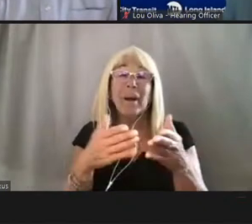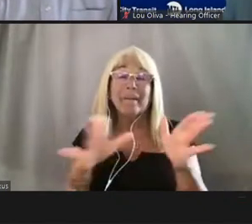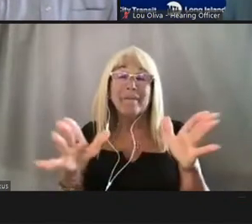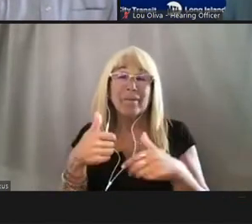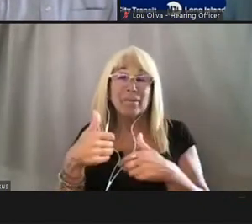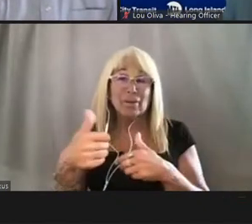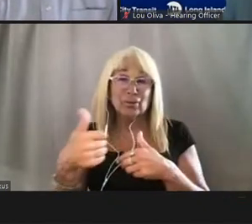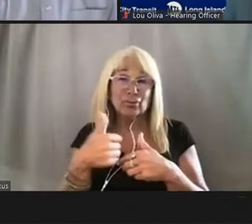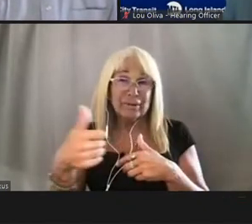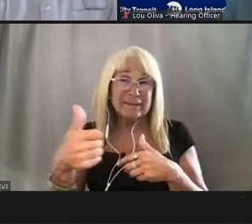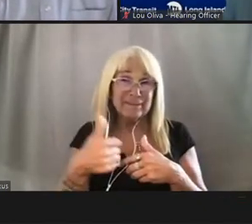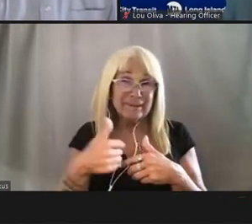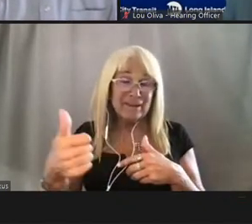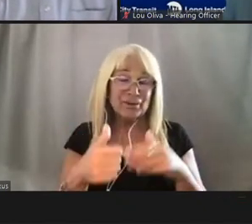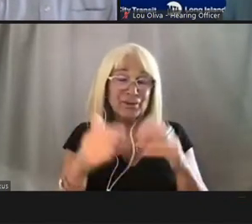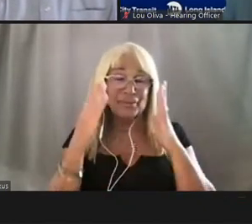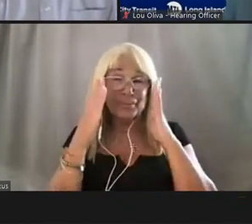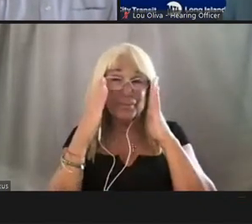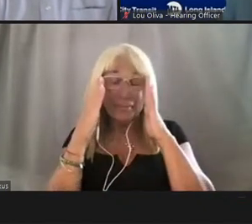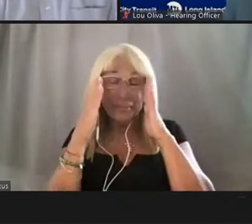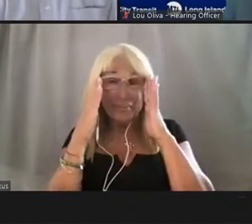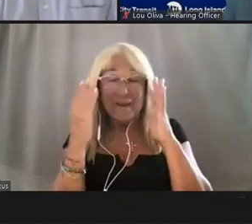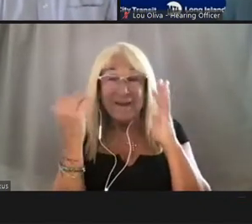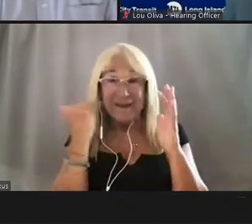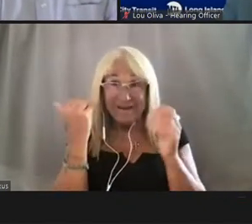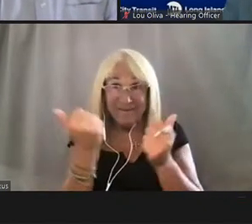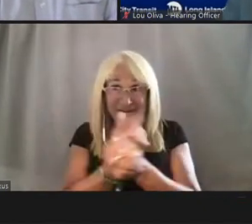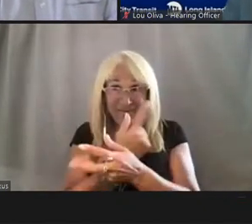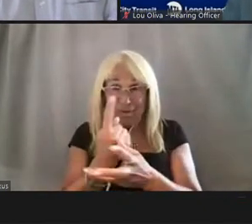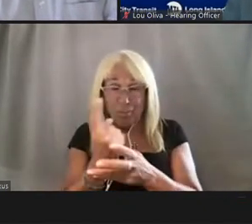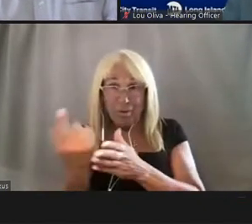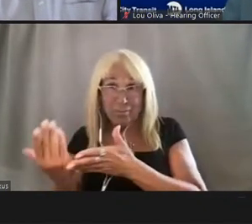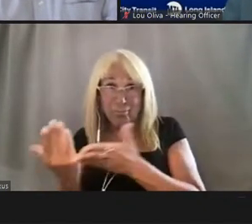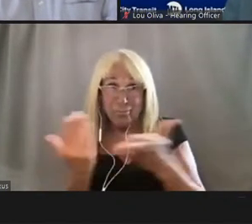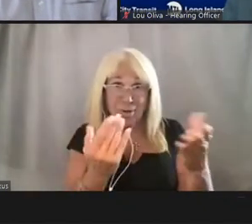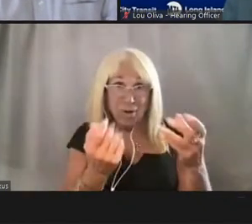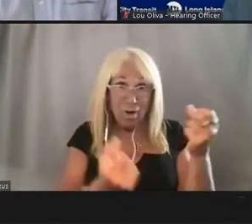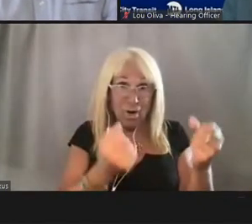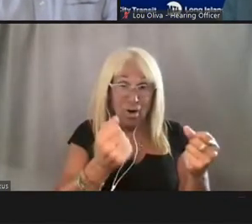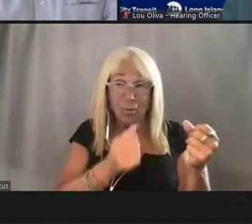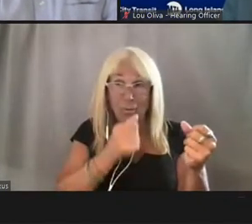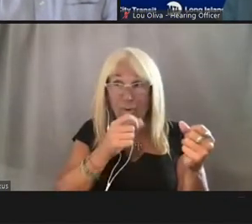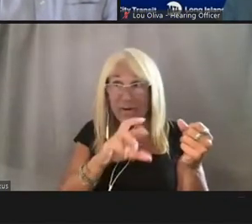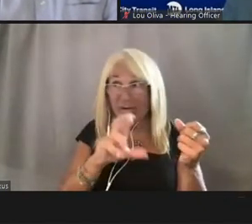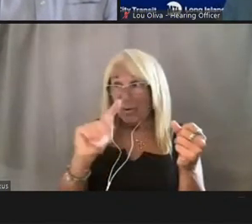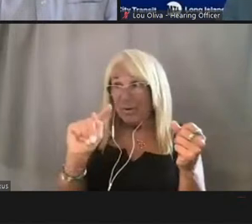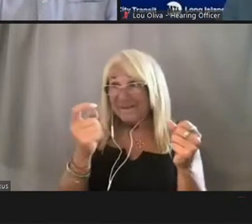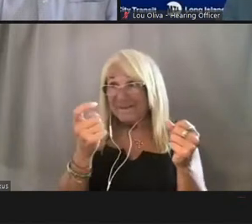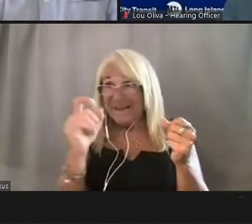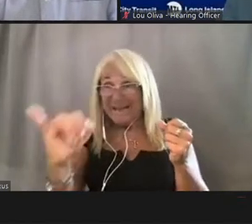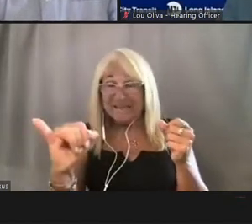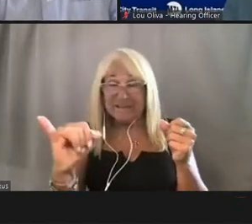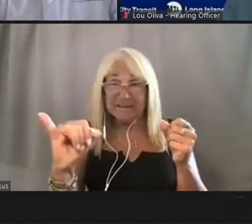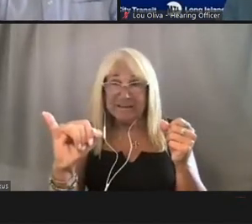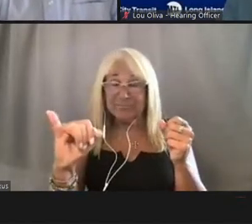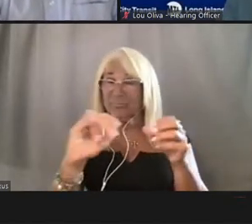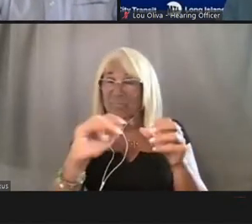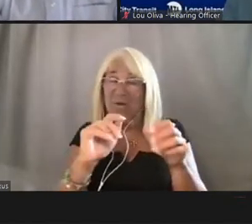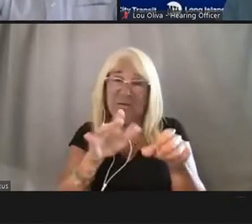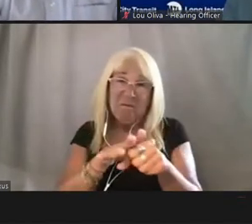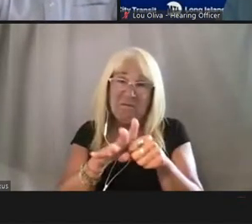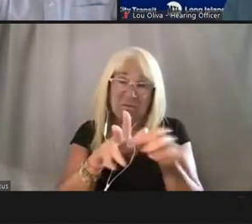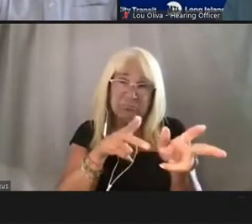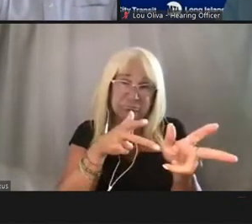traveling into the central business district every day to cars whether private or taxis there would be complete gridlock